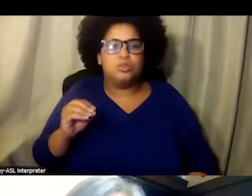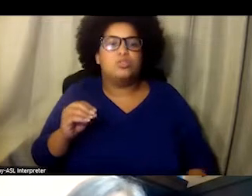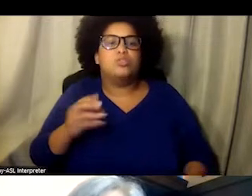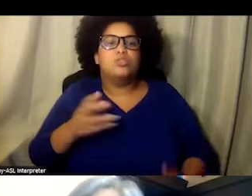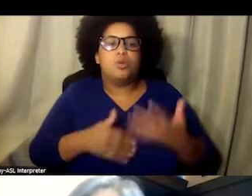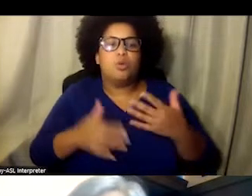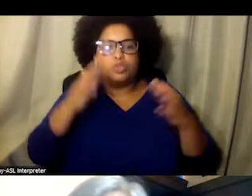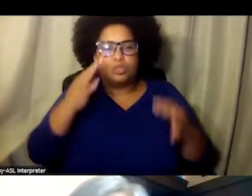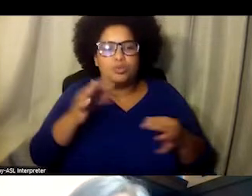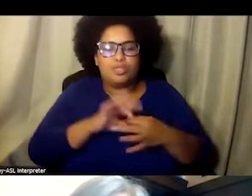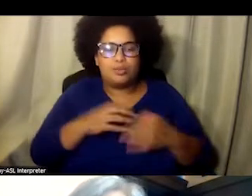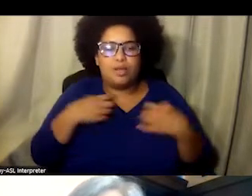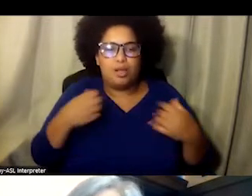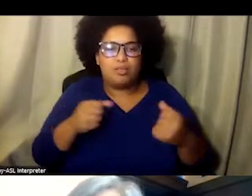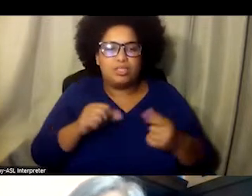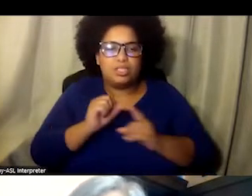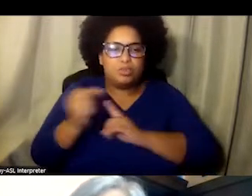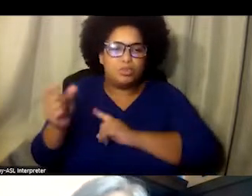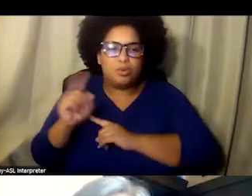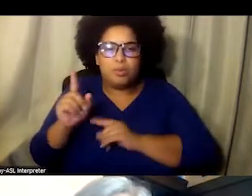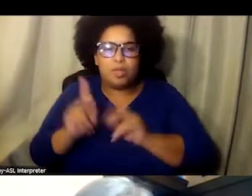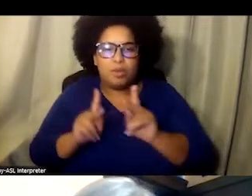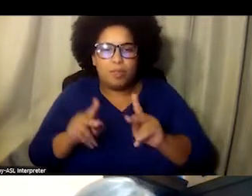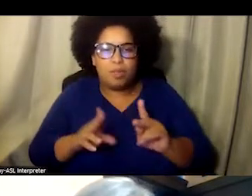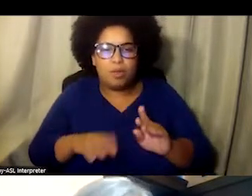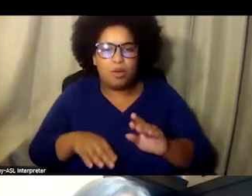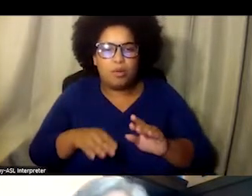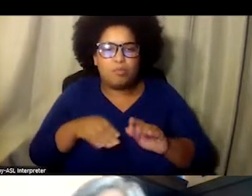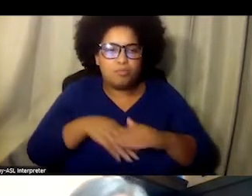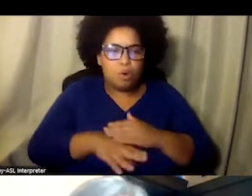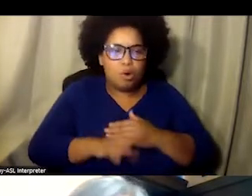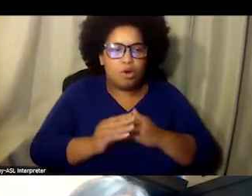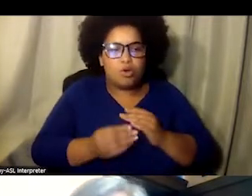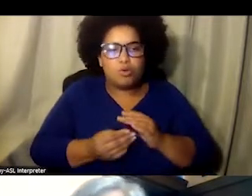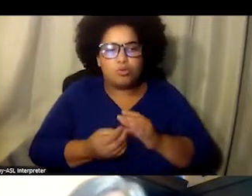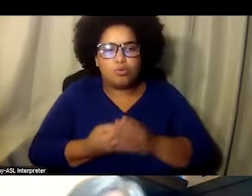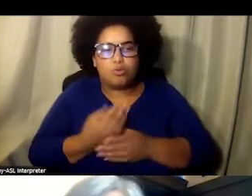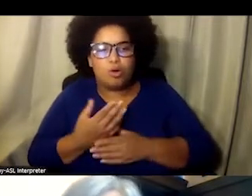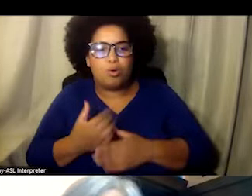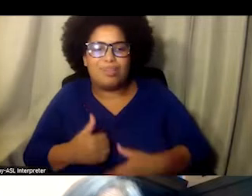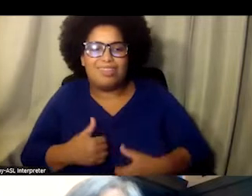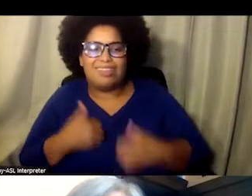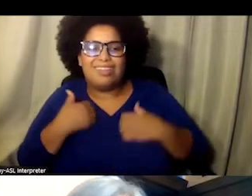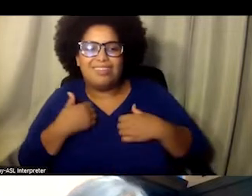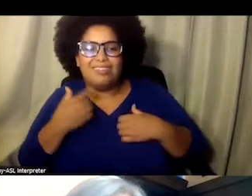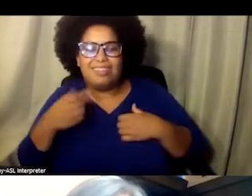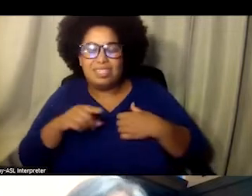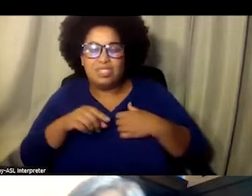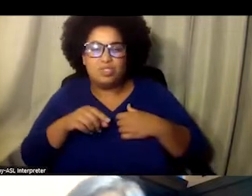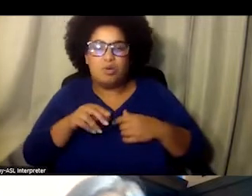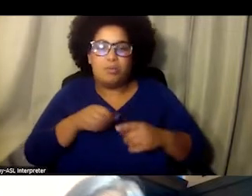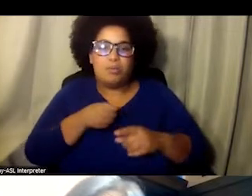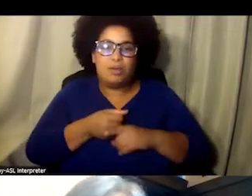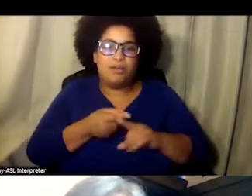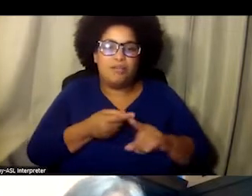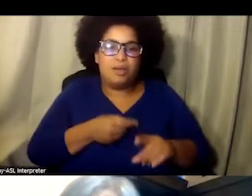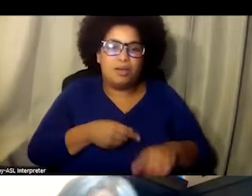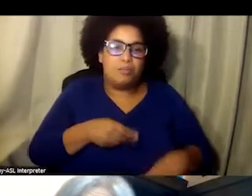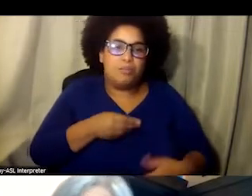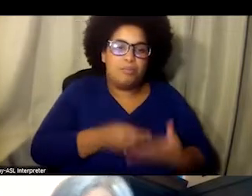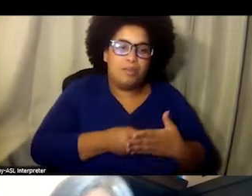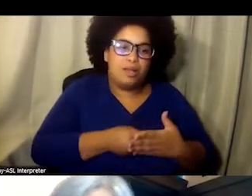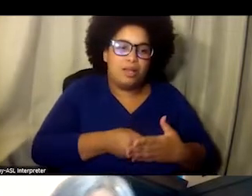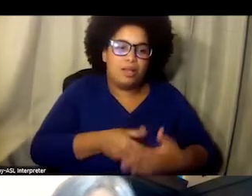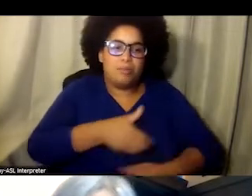health as conditions in where people are born, grow, live, work, and age, and are shaped by money, power, and resources.